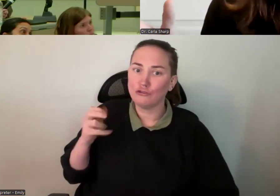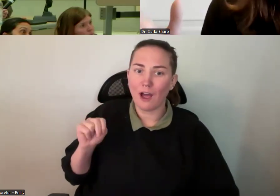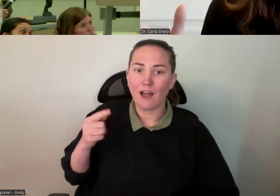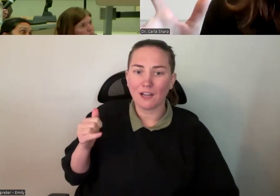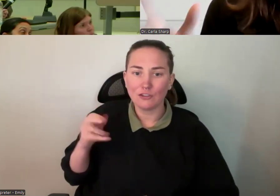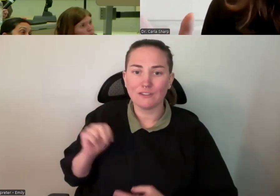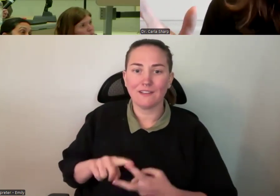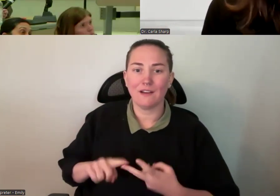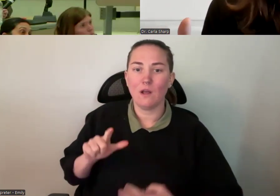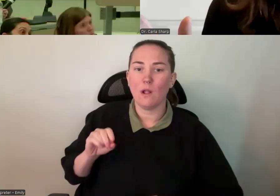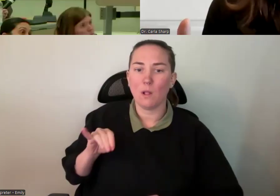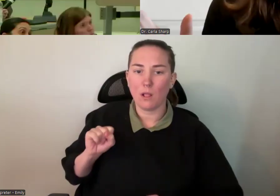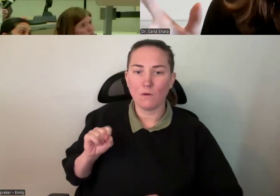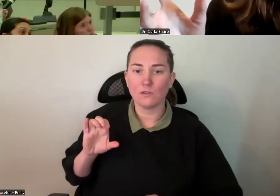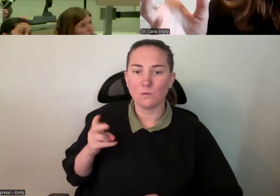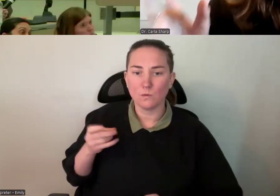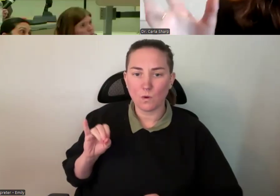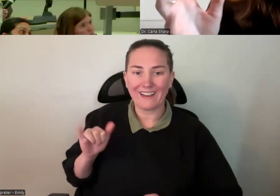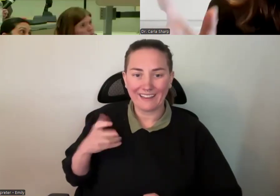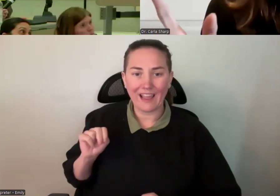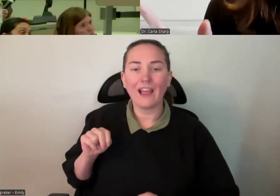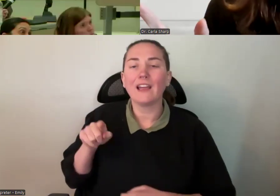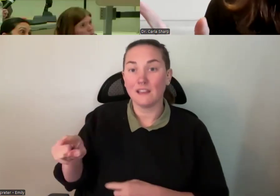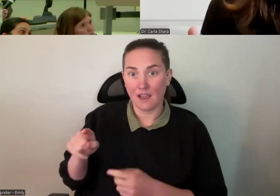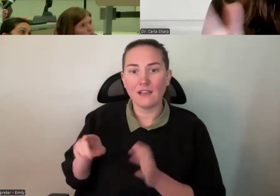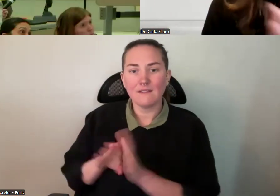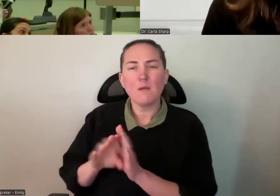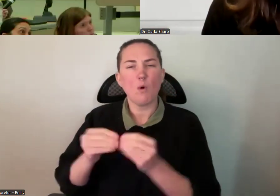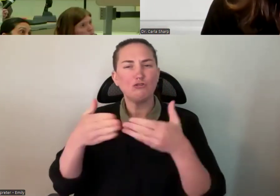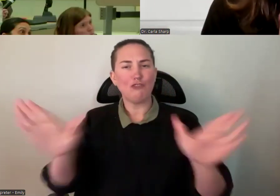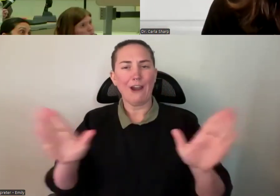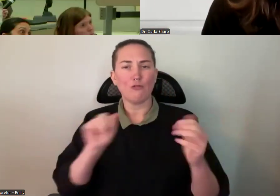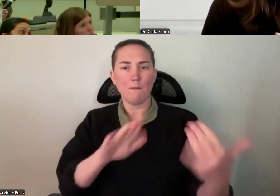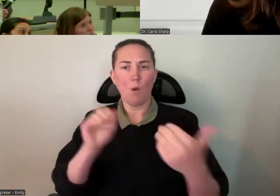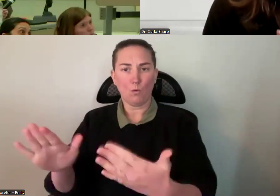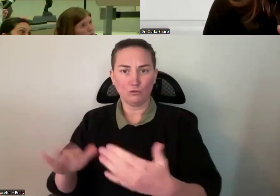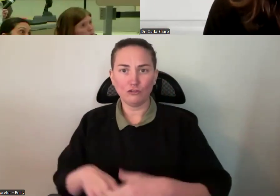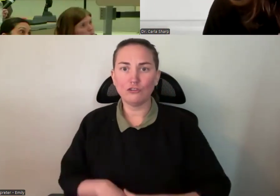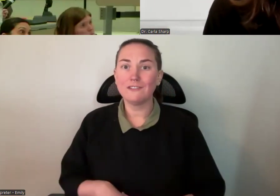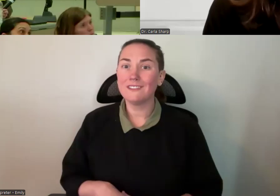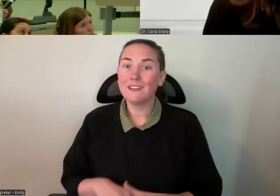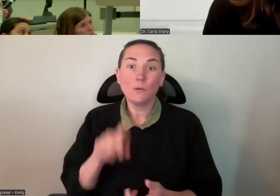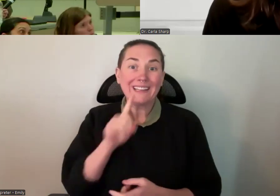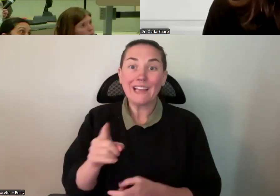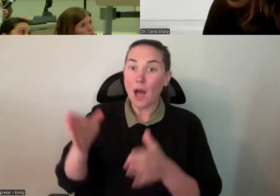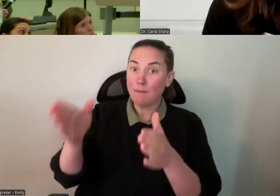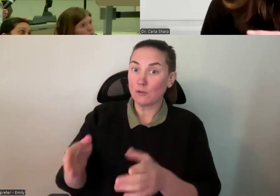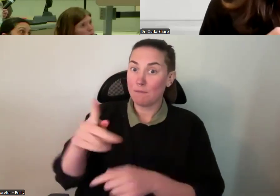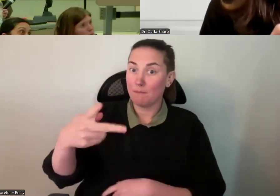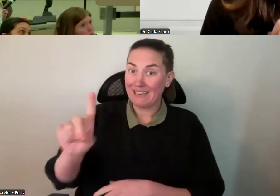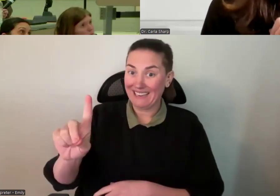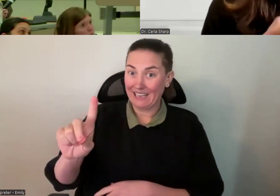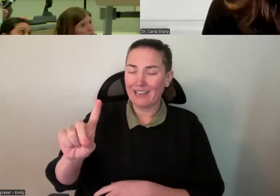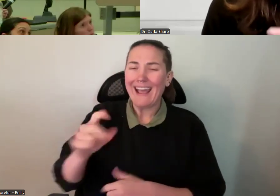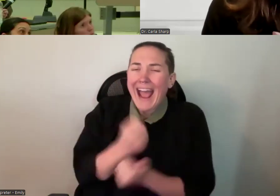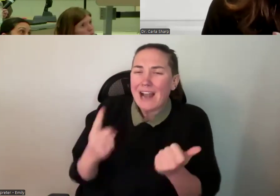who developed generalist approaches. Coming back to the idea that anybody can treat someone with personality disorder.